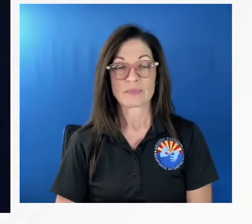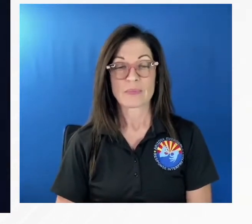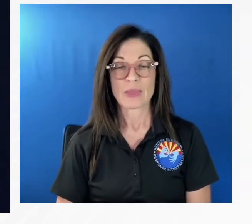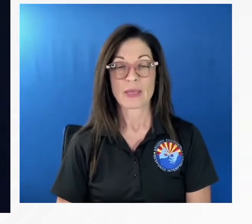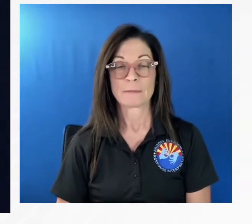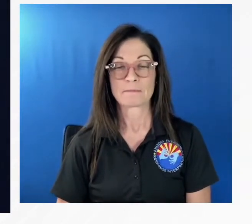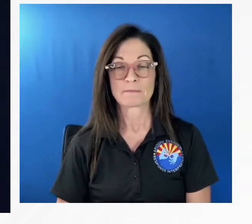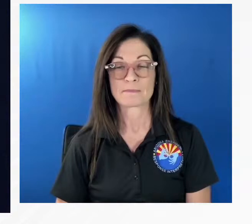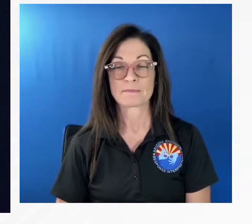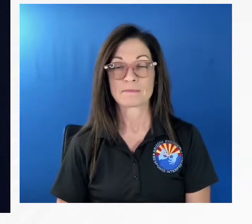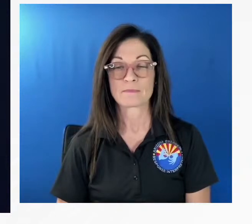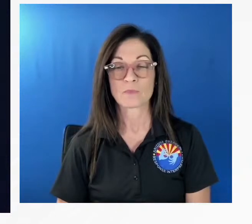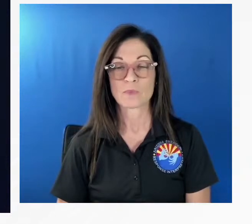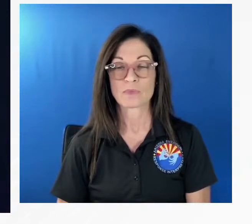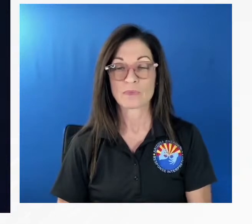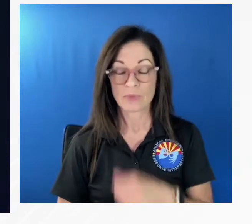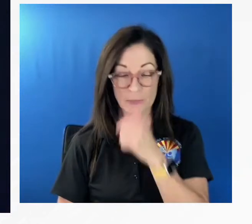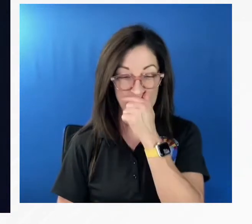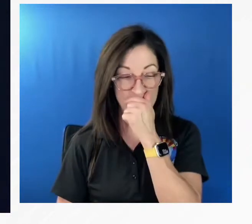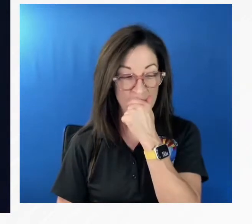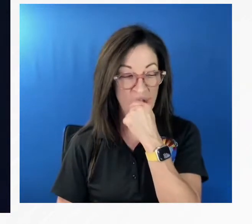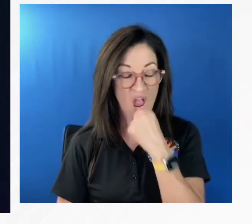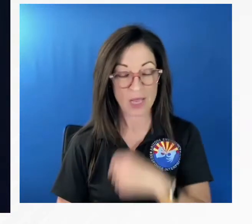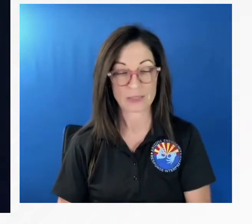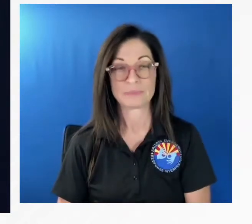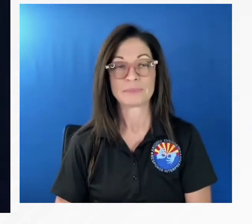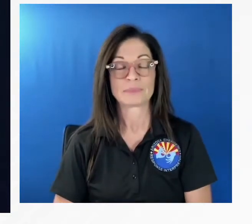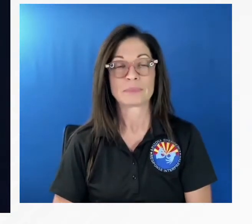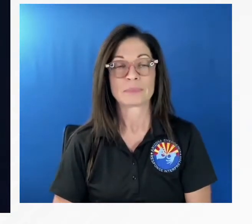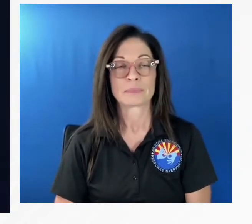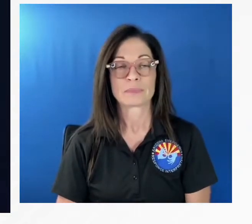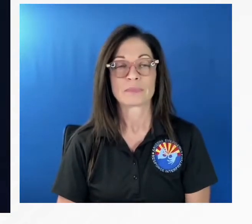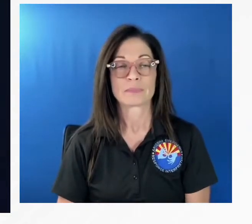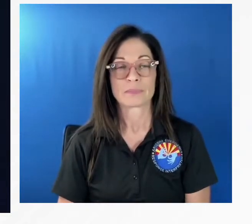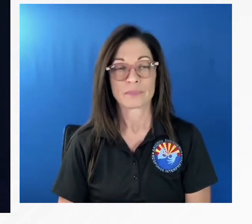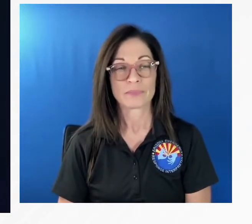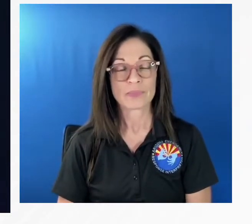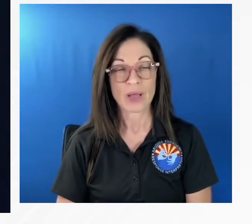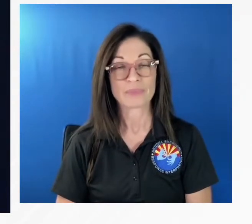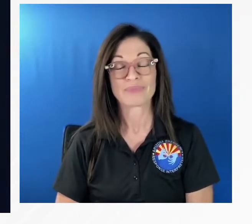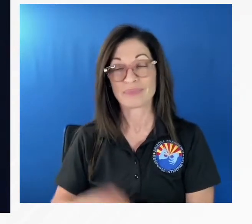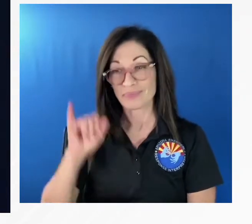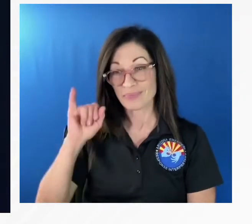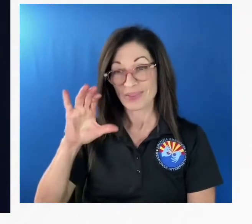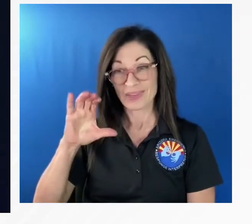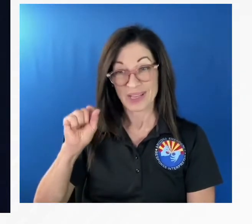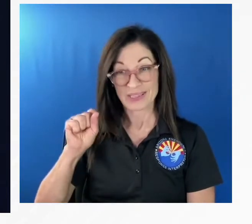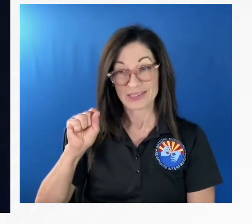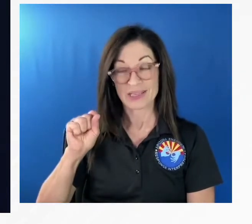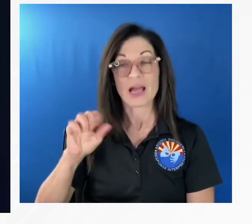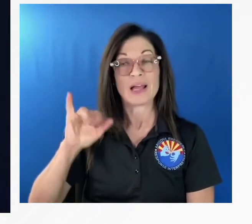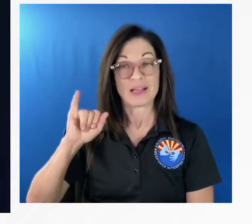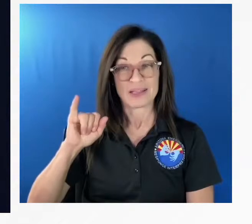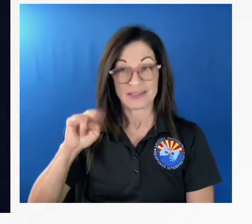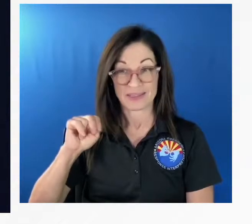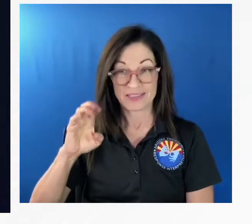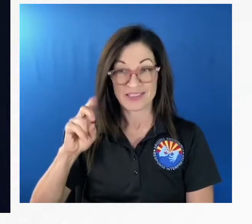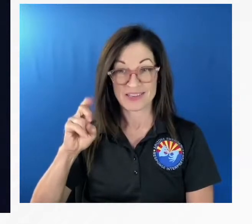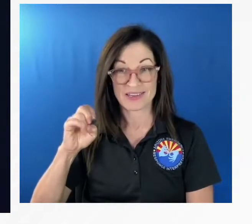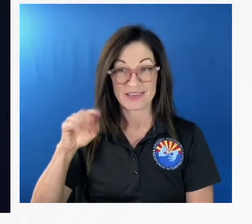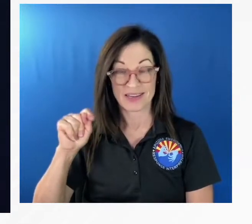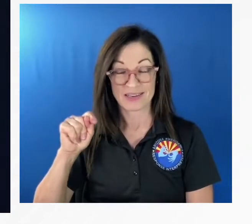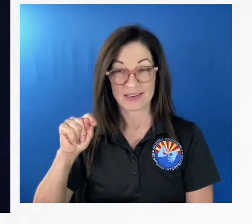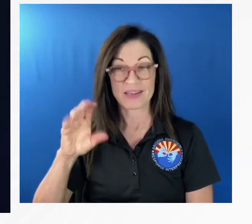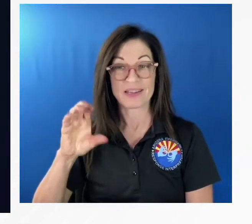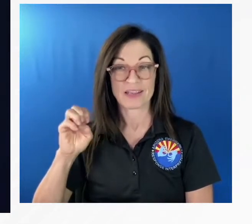When we go into the incident command system, though, we also have, we create an